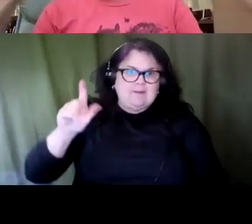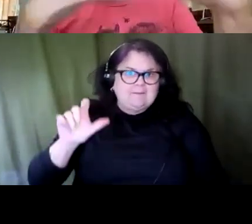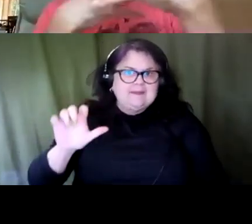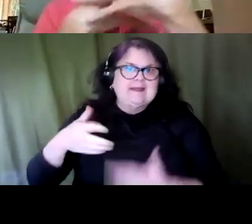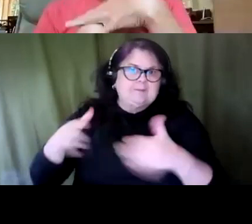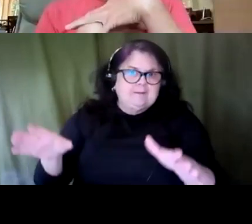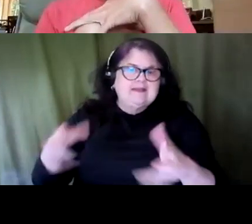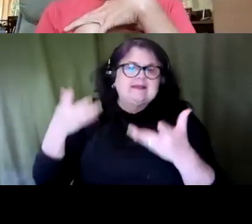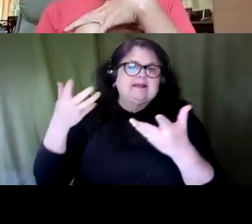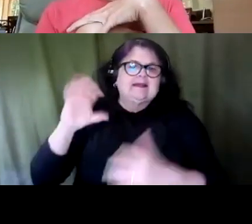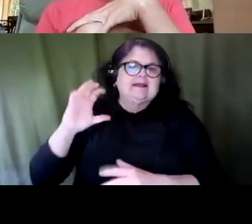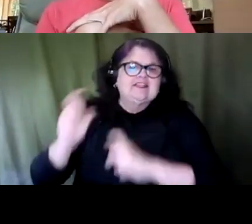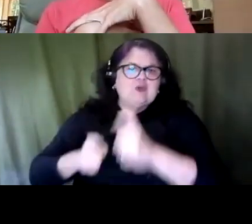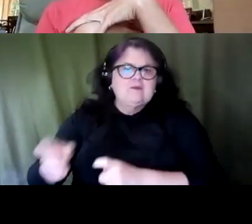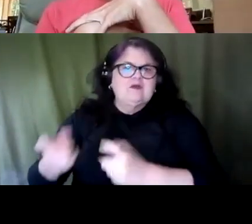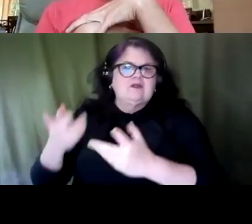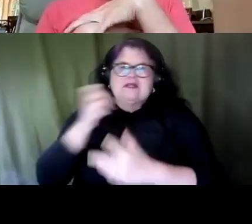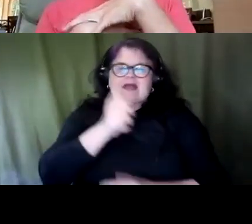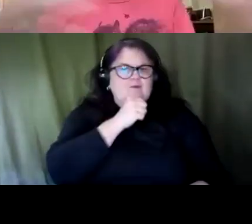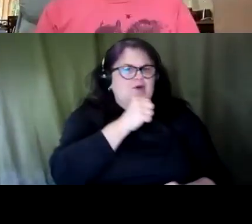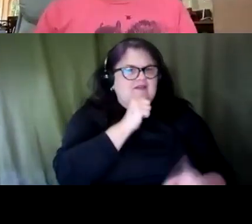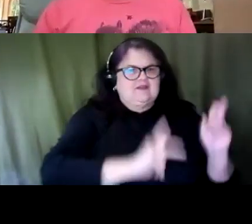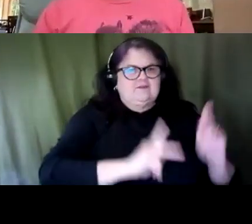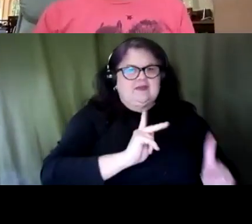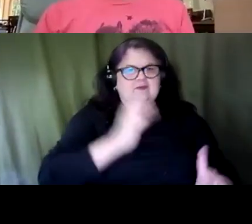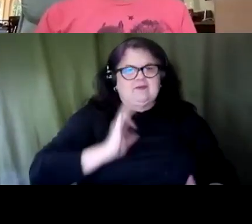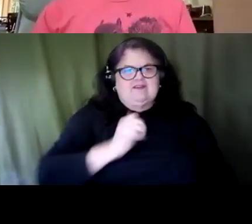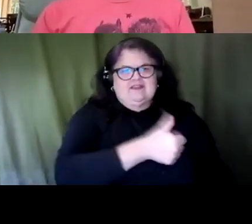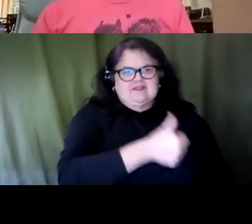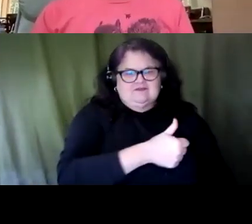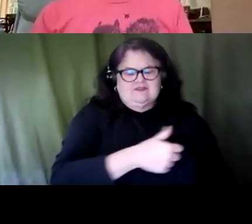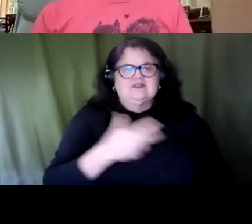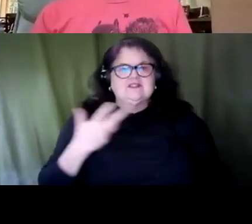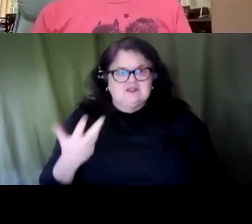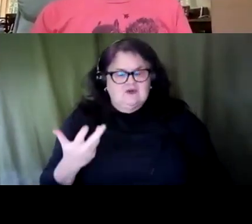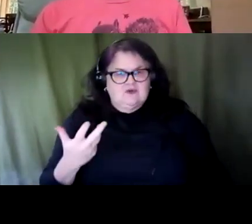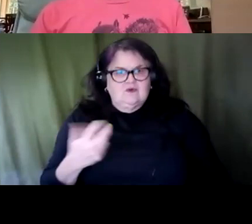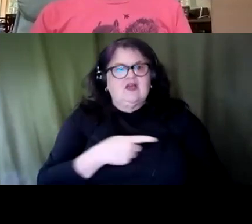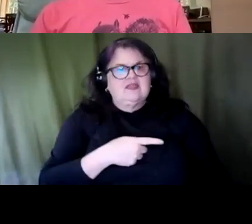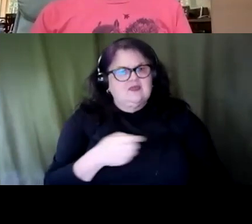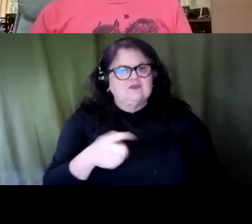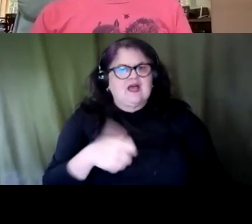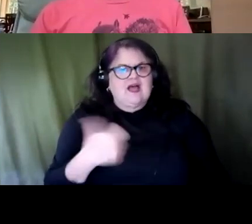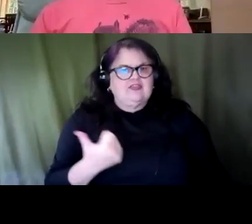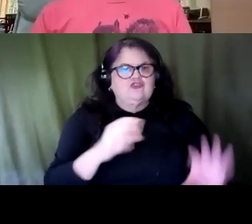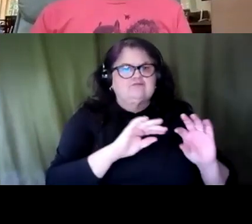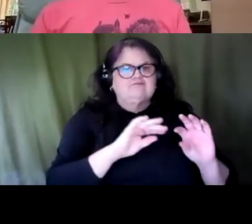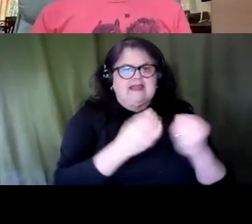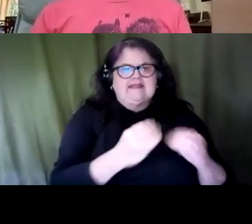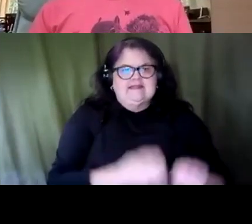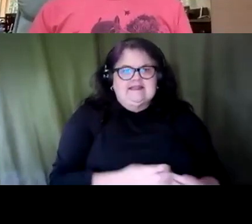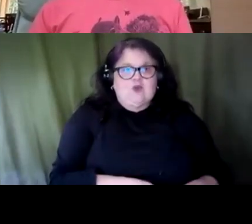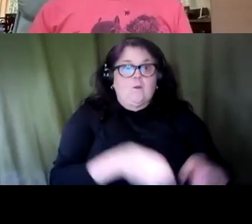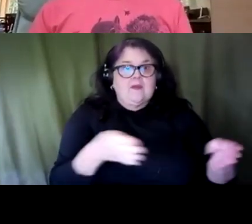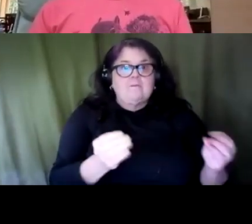about private parties benefiting themselves. So these other entities open up those possibilities.